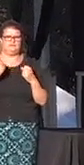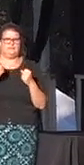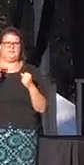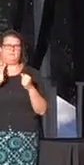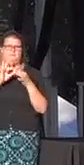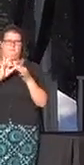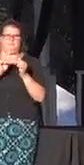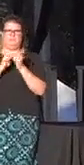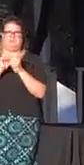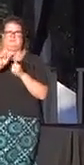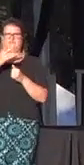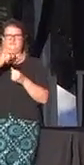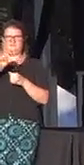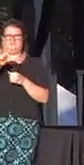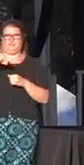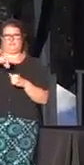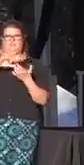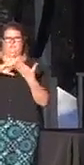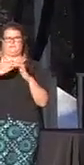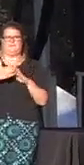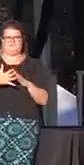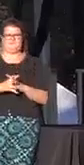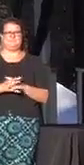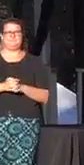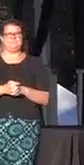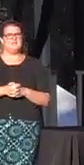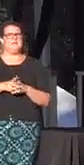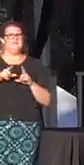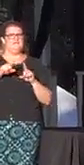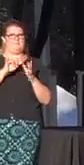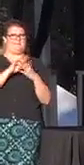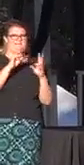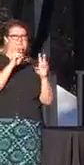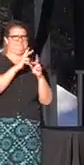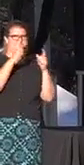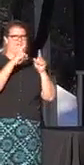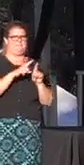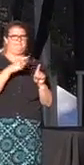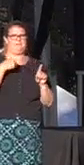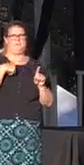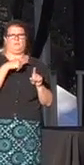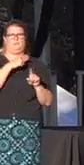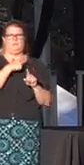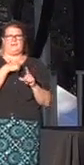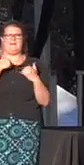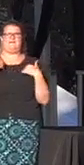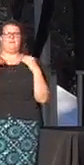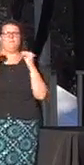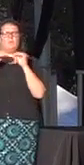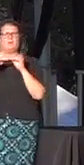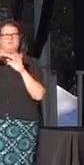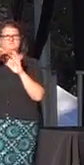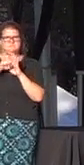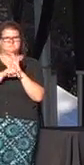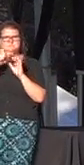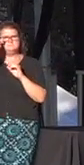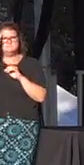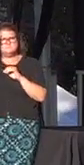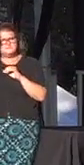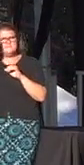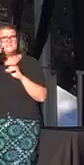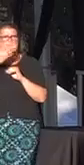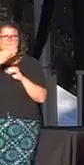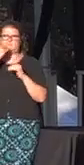with the LGBTQ community. Through this, we gained a much deeper understanding and a heightened